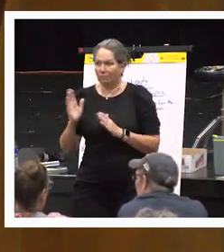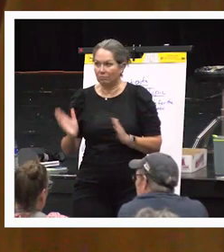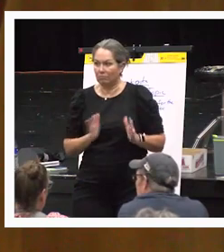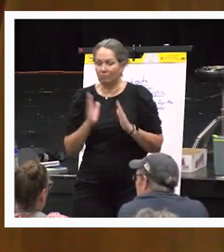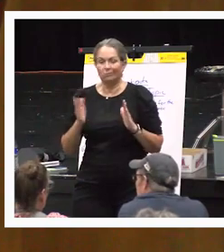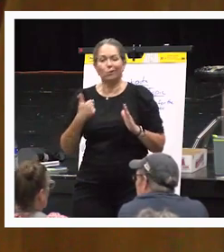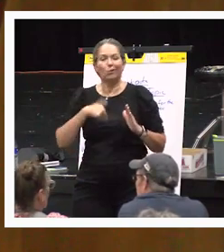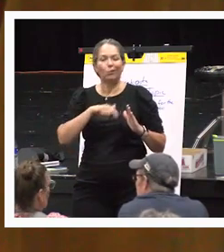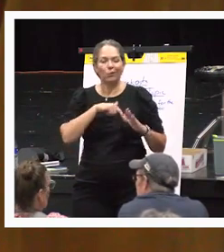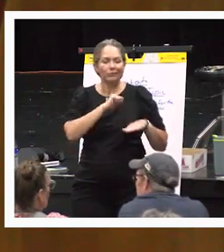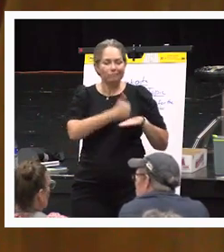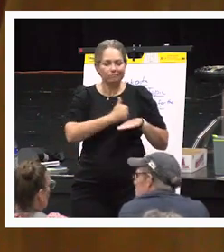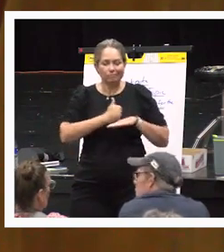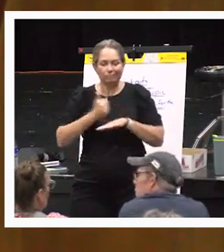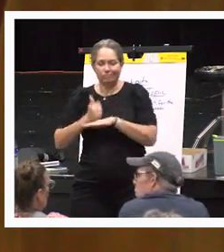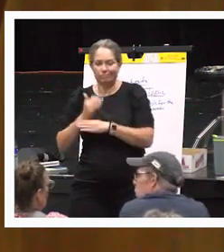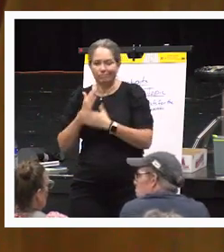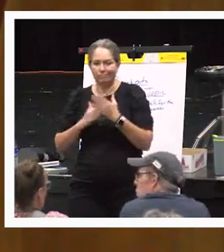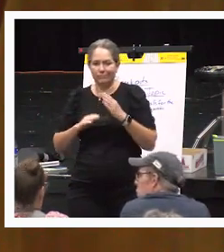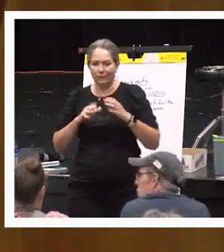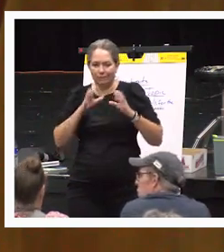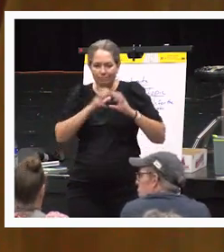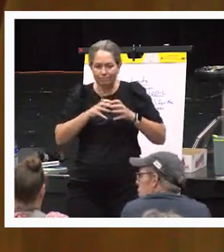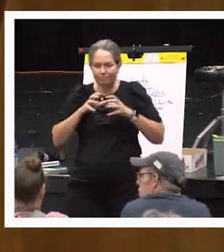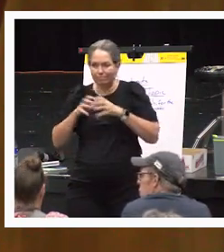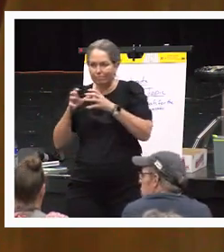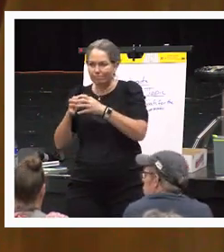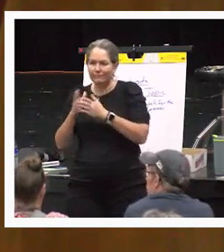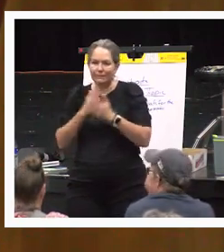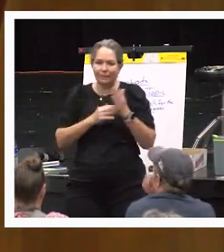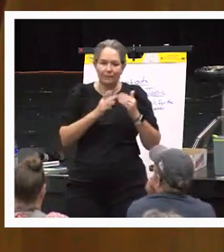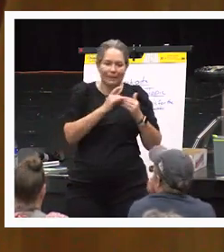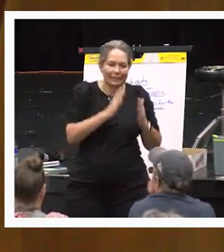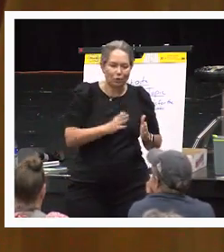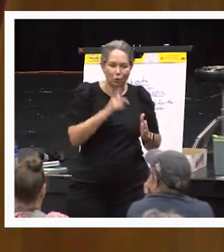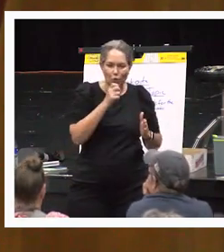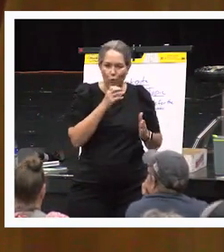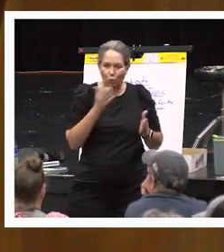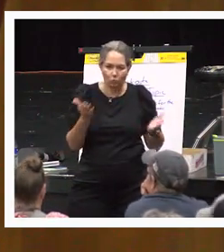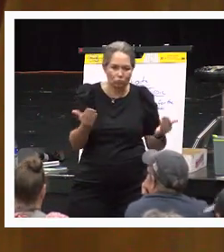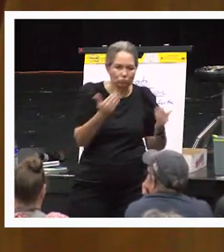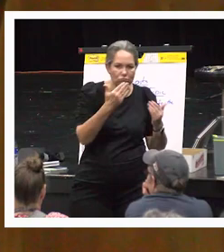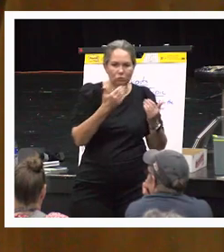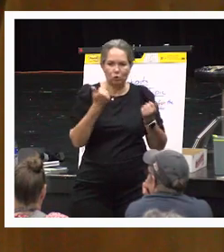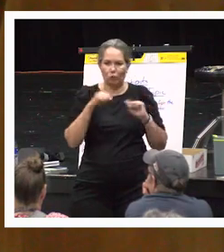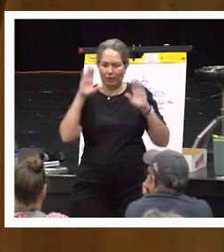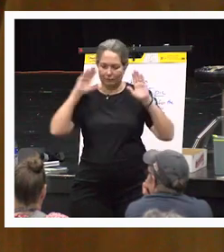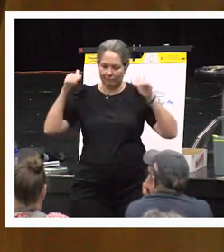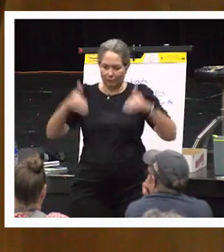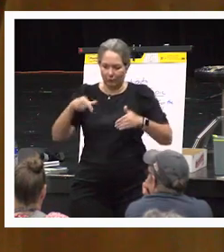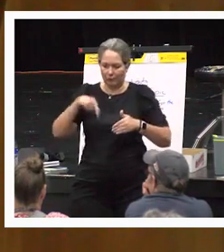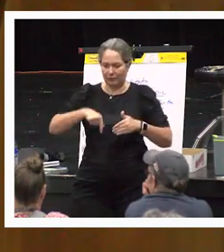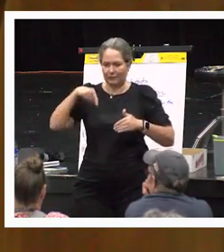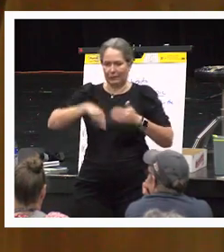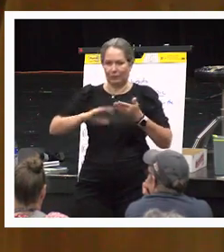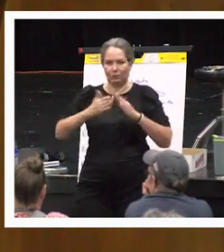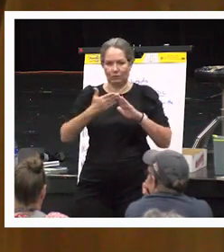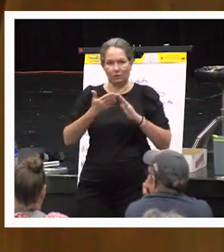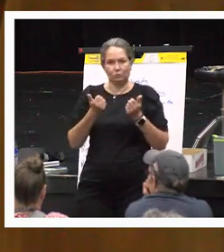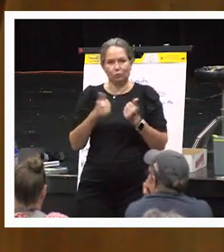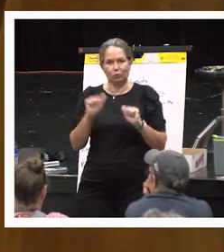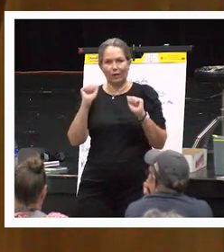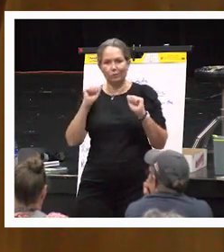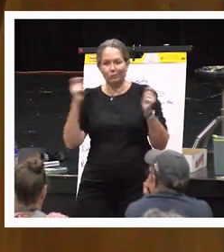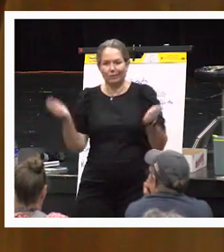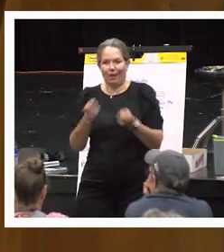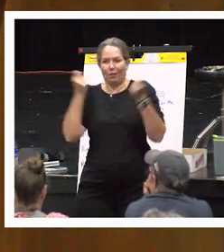form committees, and I've got some leaders who are doing specific projects to bring attention to the downtown and celebrate and continue our